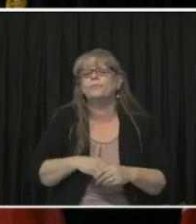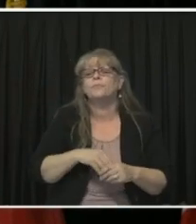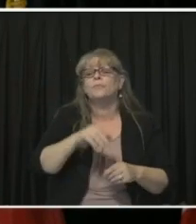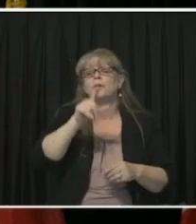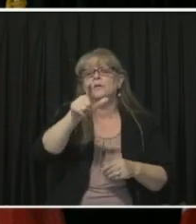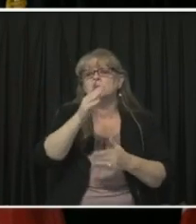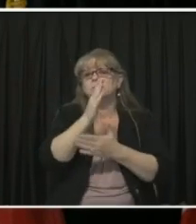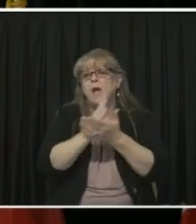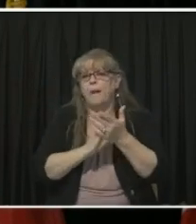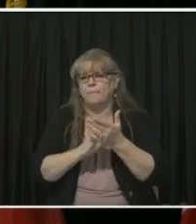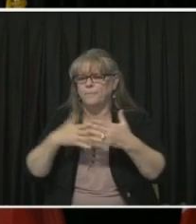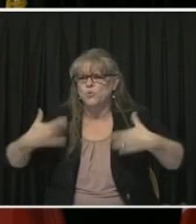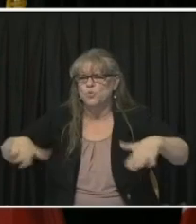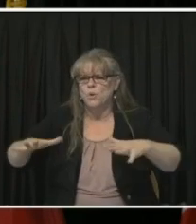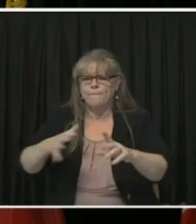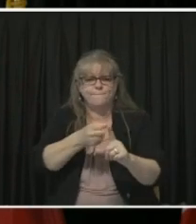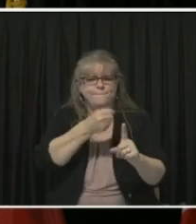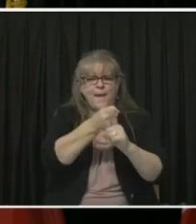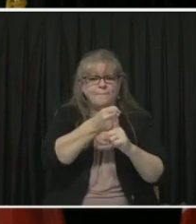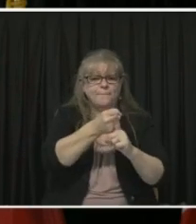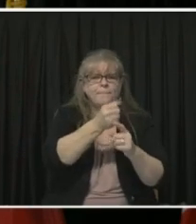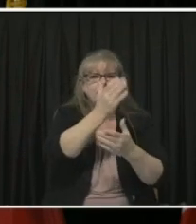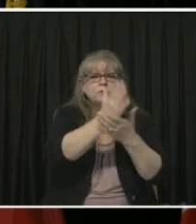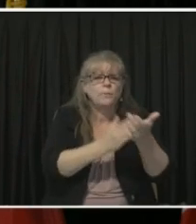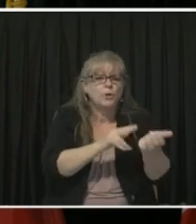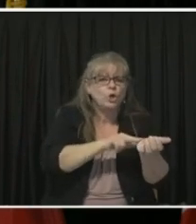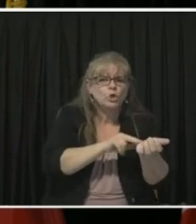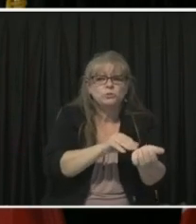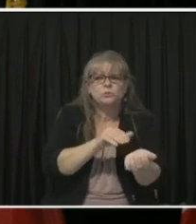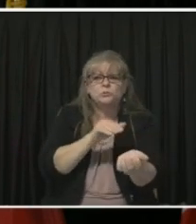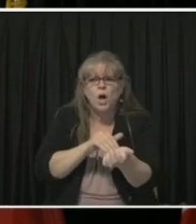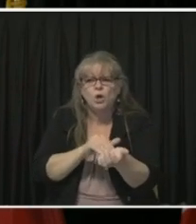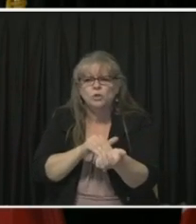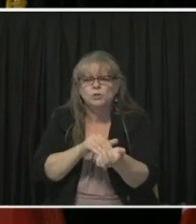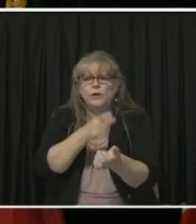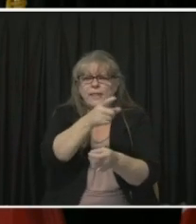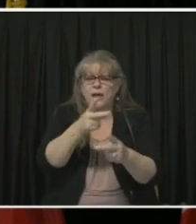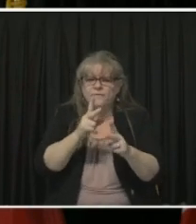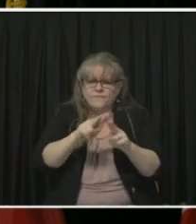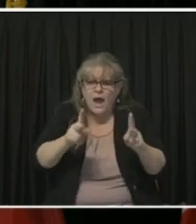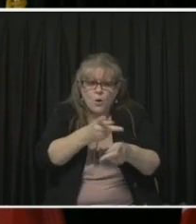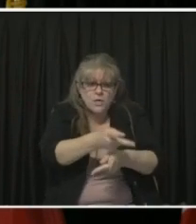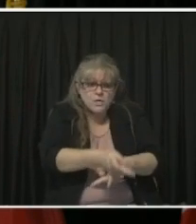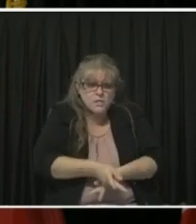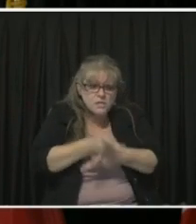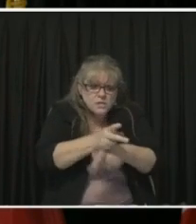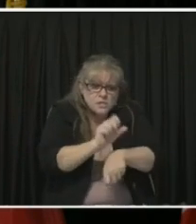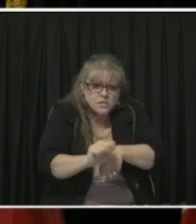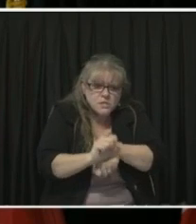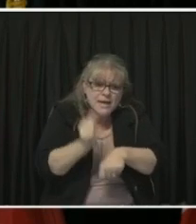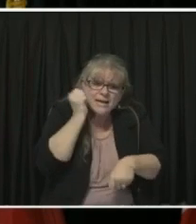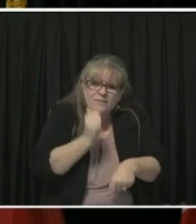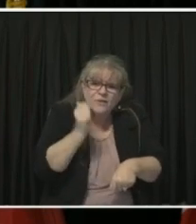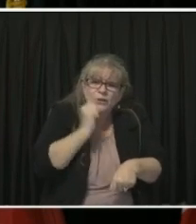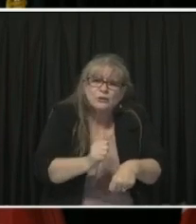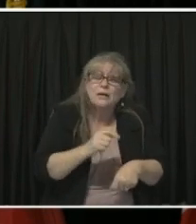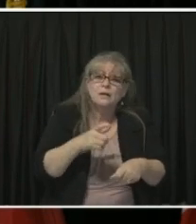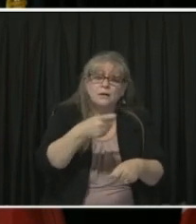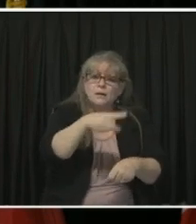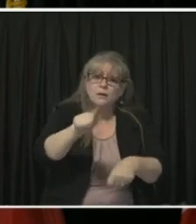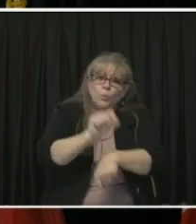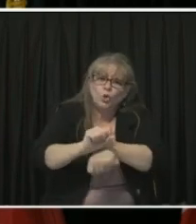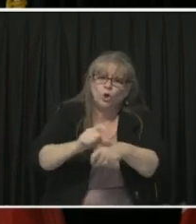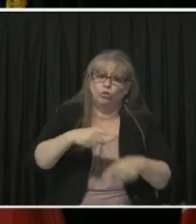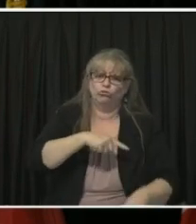And they take every precaution that they can, but despite that, they're putting themselves at risk every day. They're not just working long hours. They're not